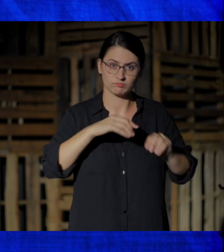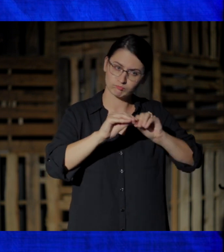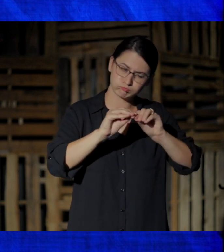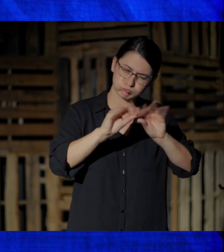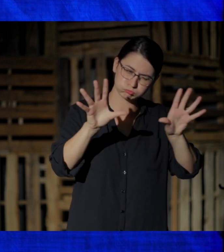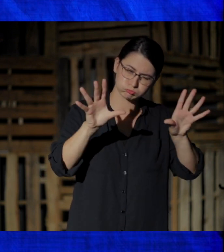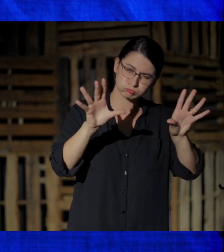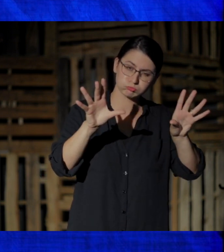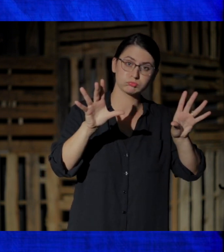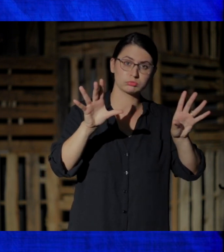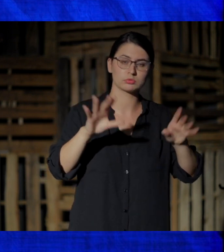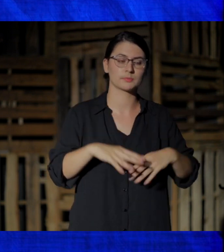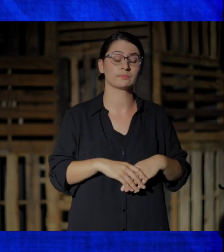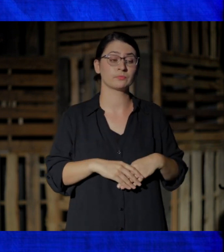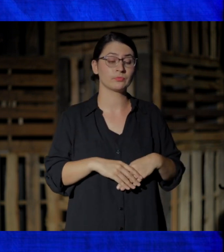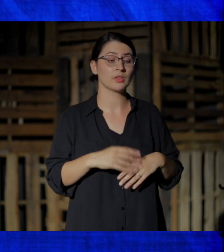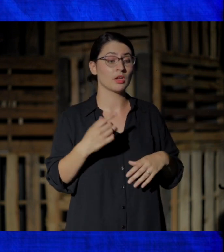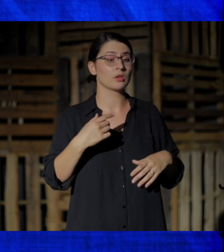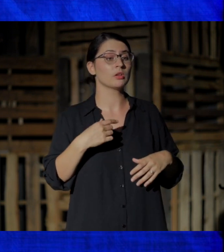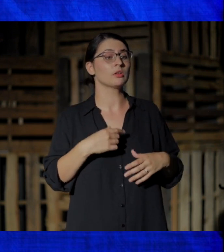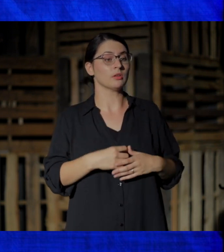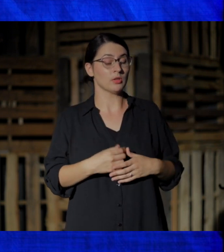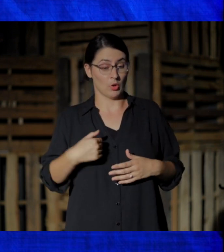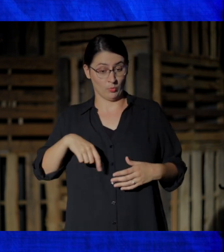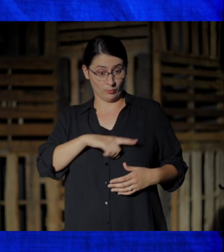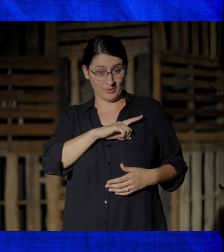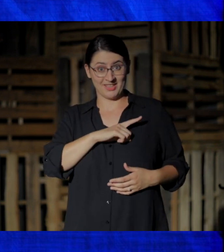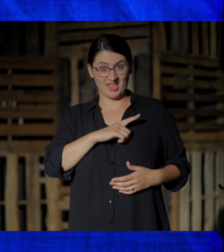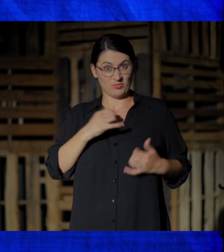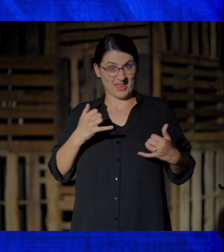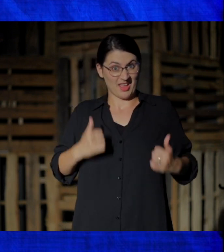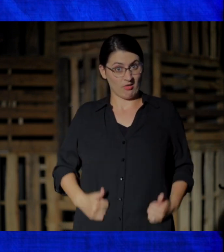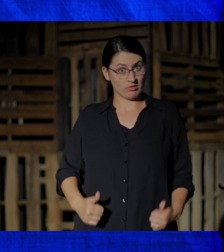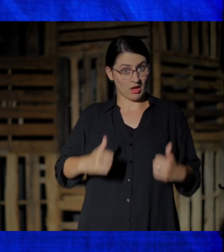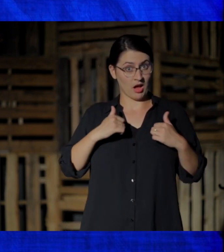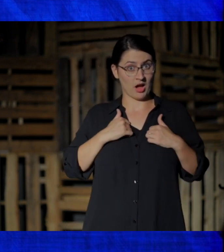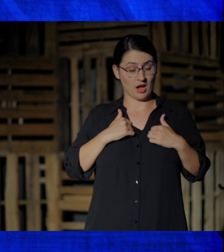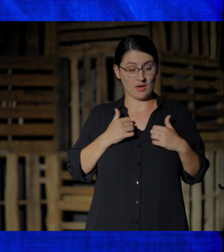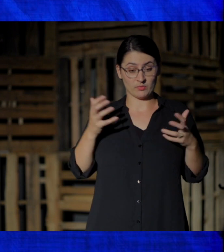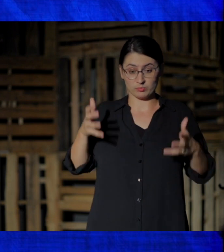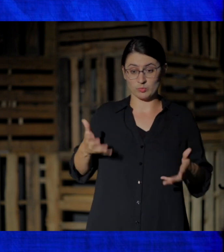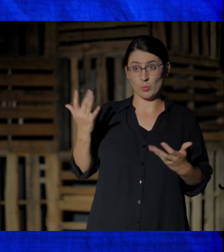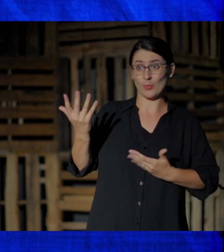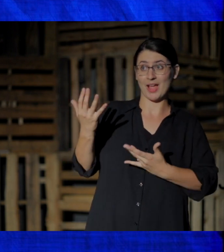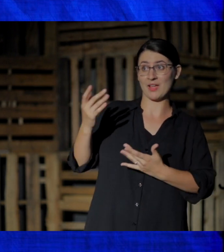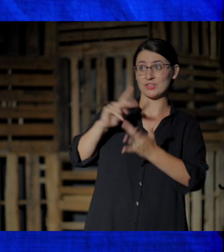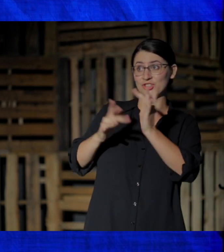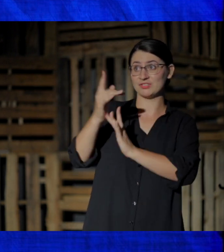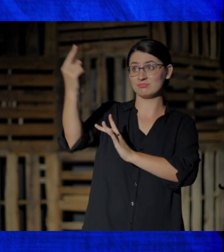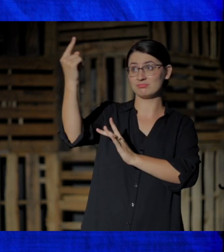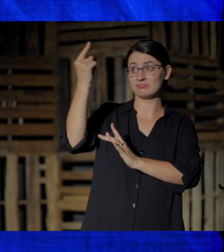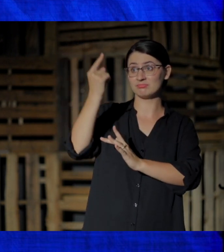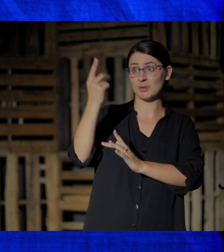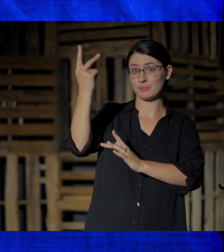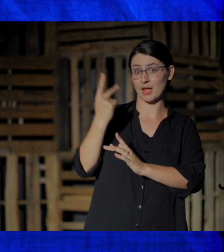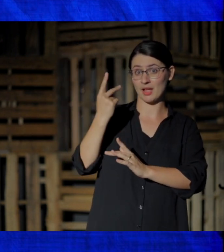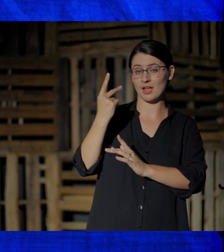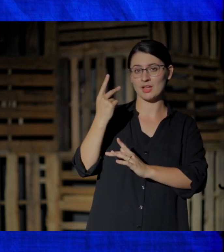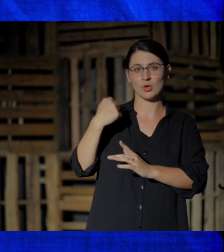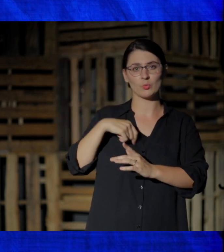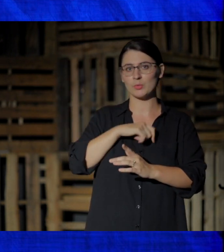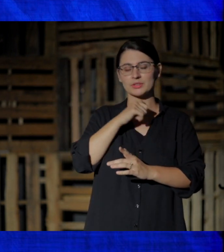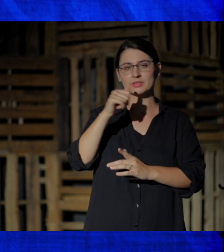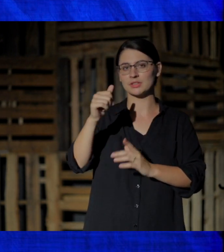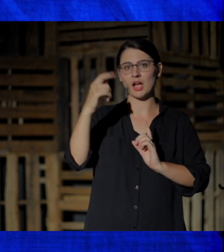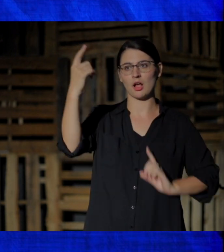Gospels. That we who are alive, who are left until the coming of the Lord, will not precede those who have fallen asleep. All right?